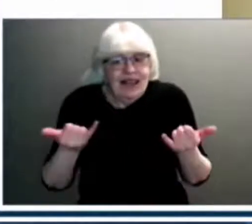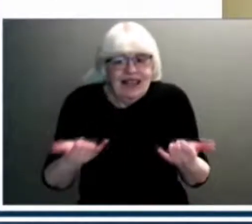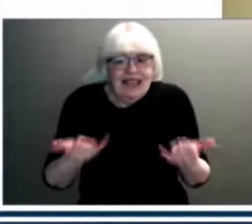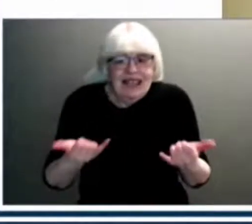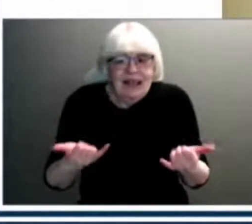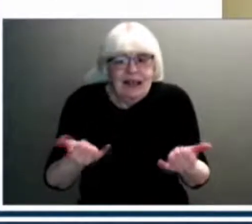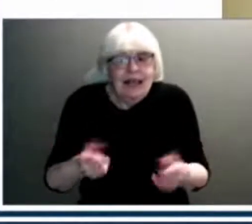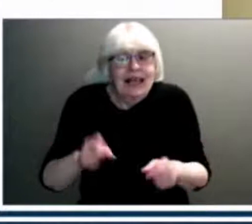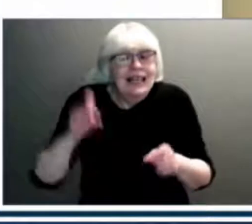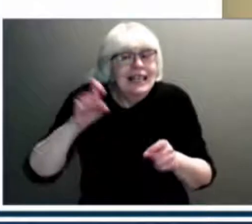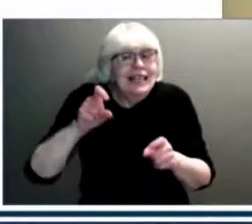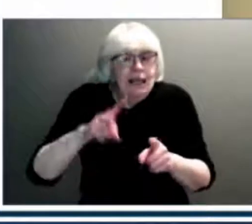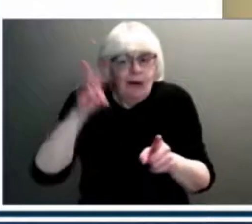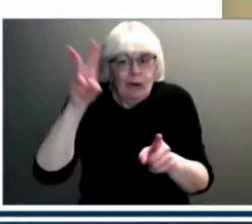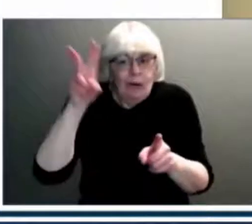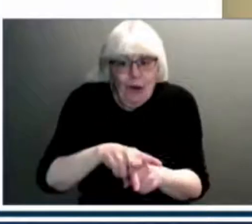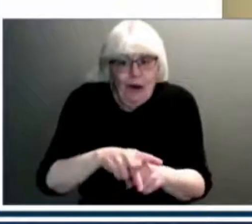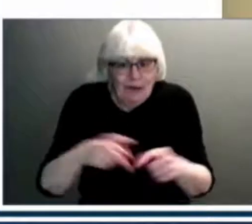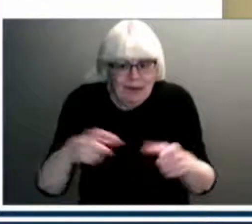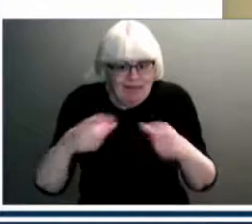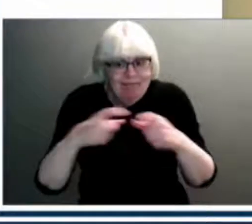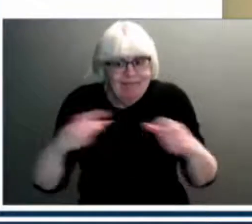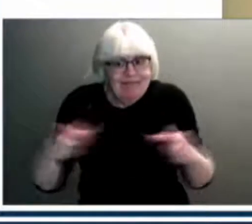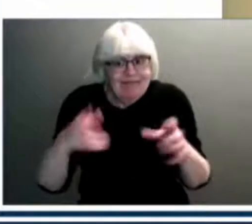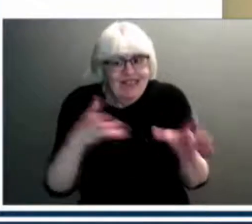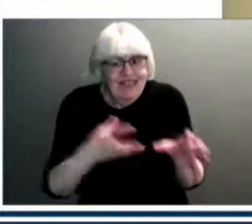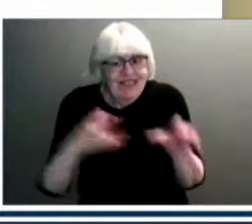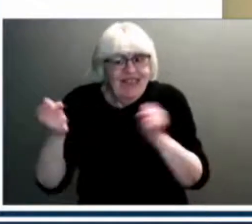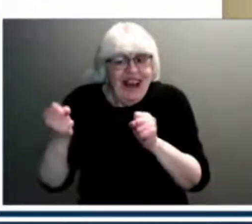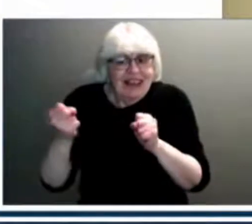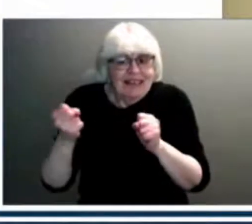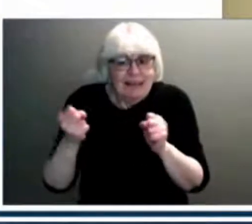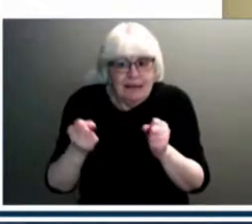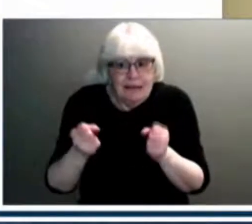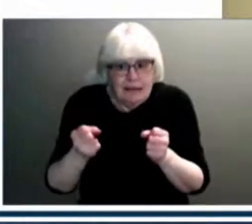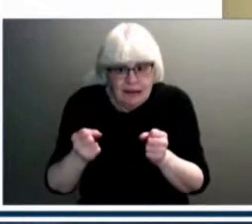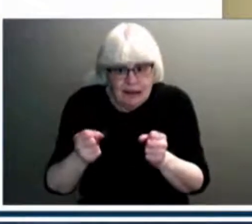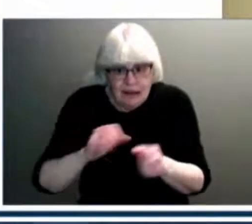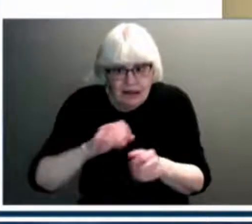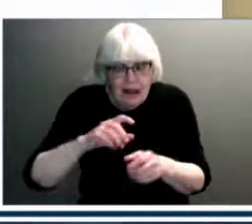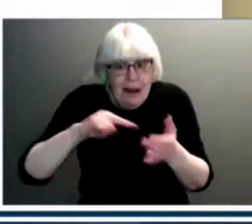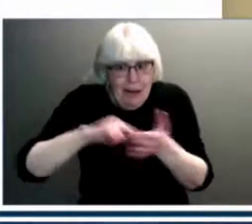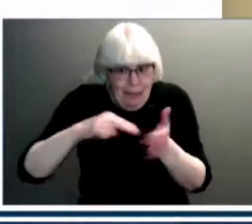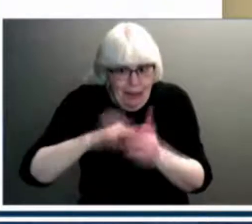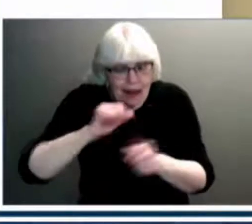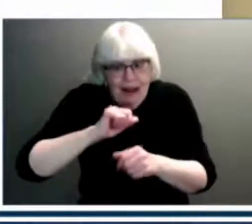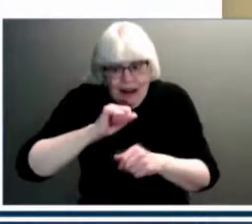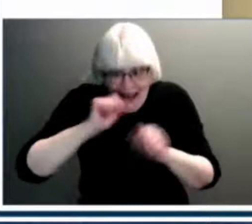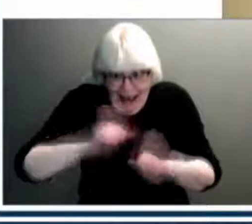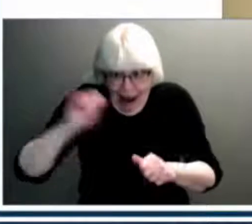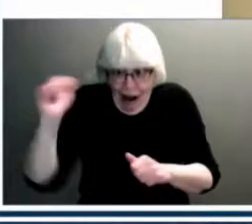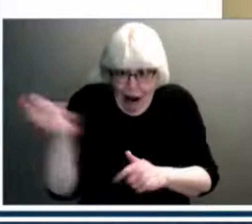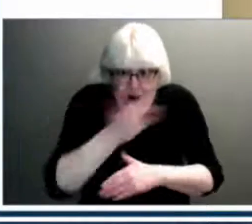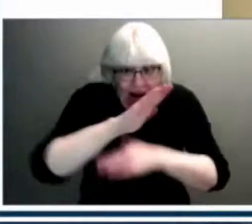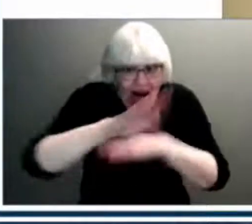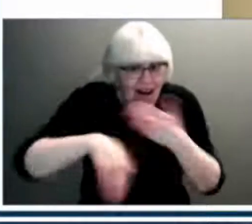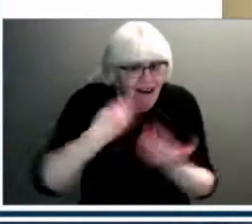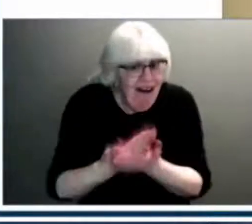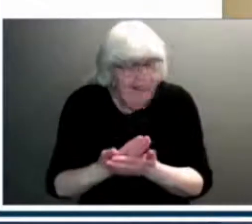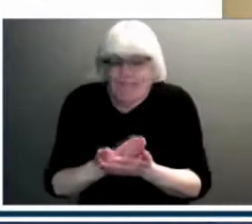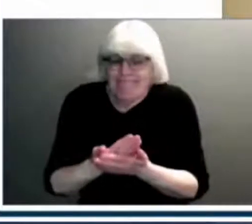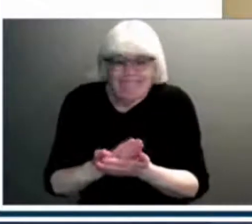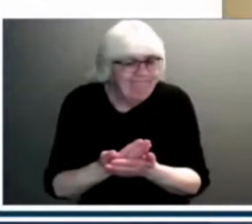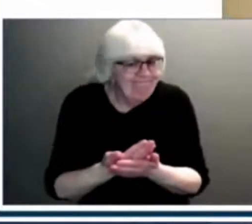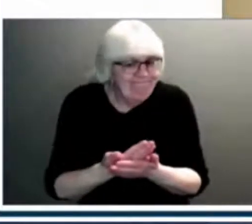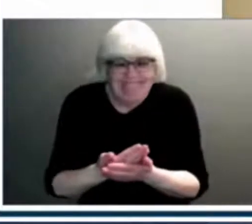a rapid test, and not everyone will be eligible to get one. This is the reality of dealing with limited supply. And while you may